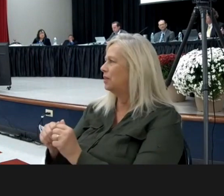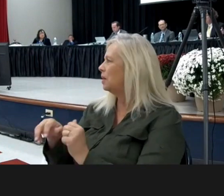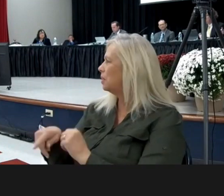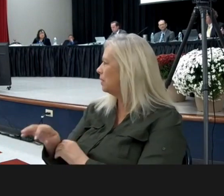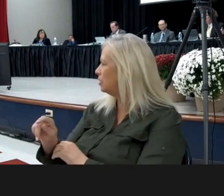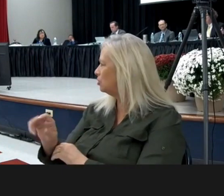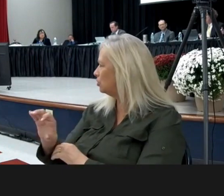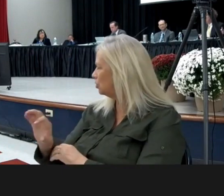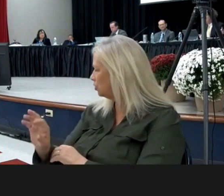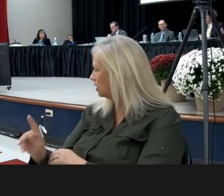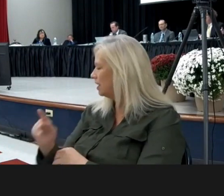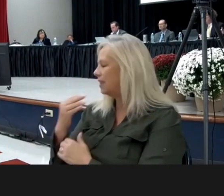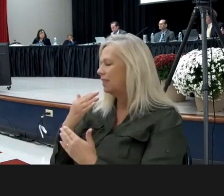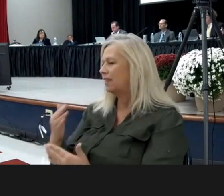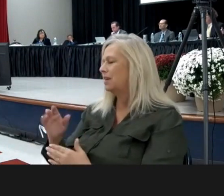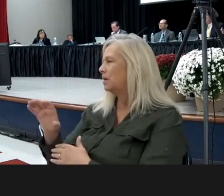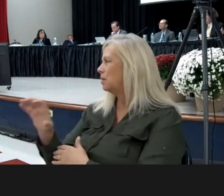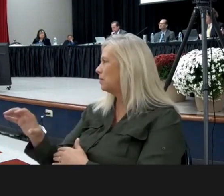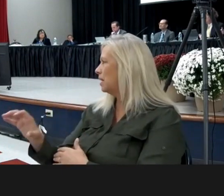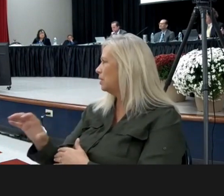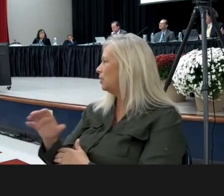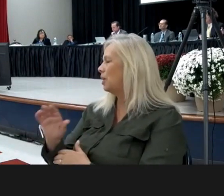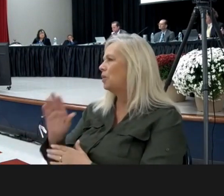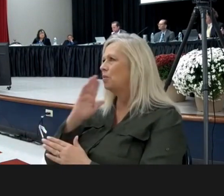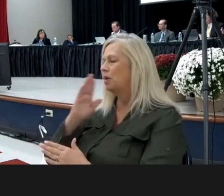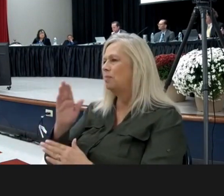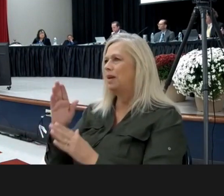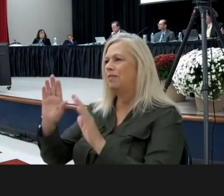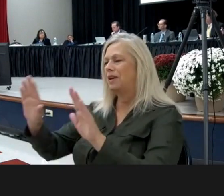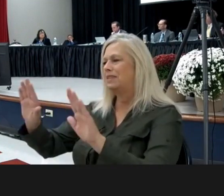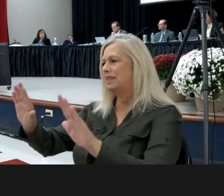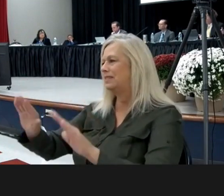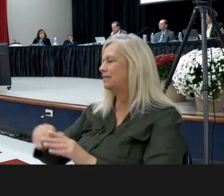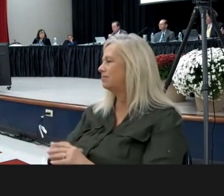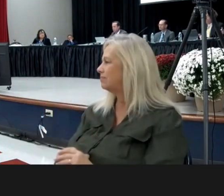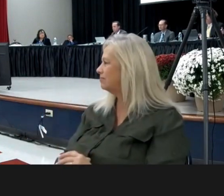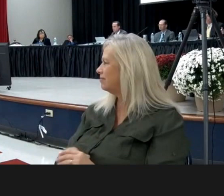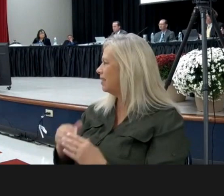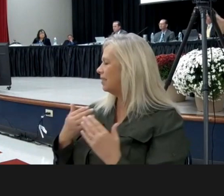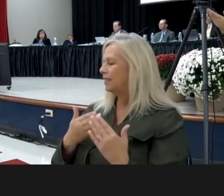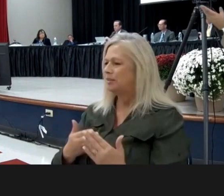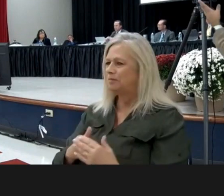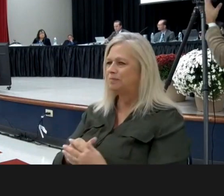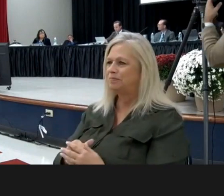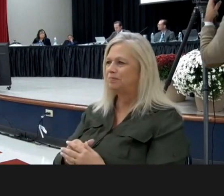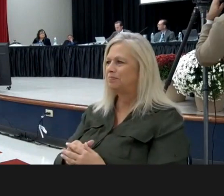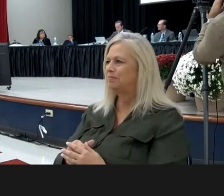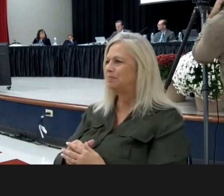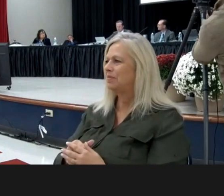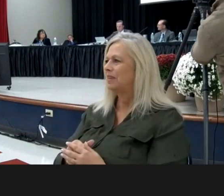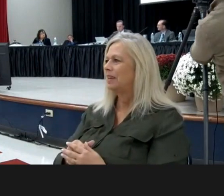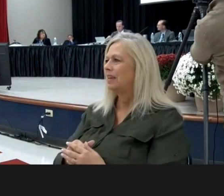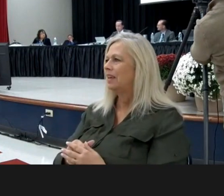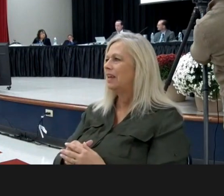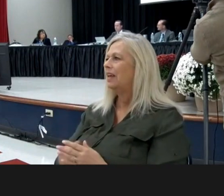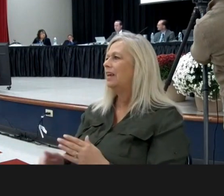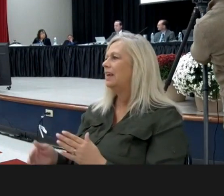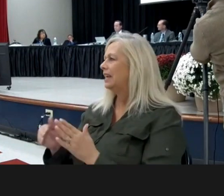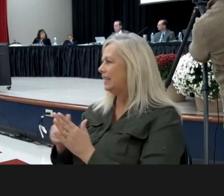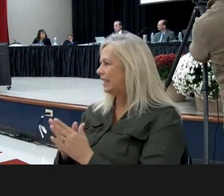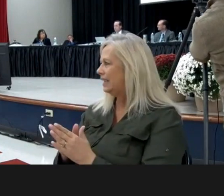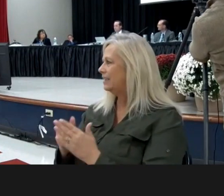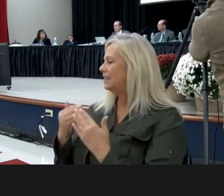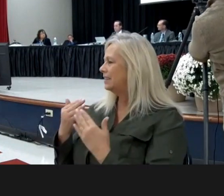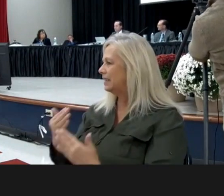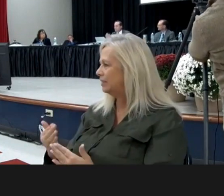and I appreciate this pavilion. It's going to be fantastic. Great, thank you. Patrick, I'll just say again to echo what Councilmember